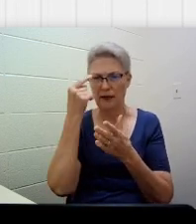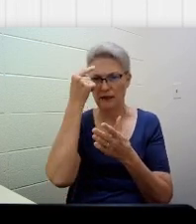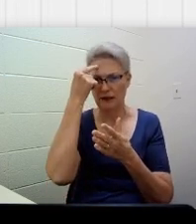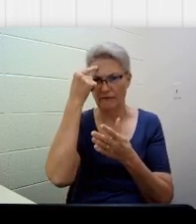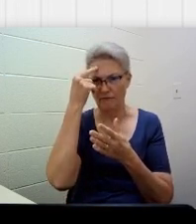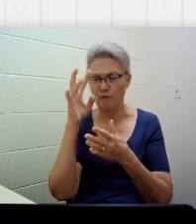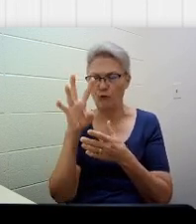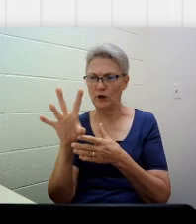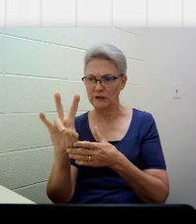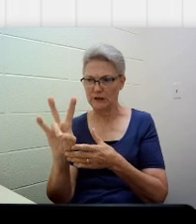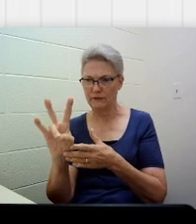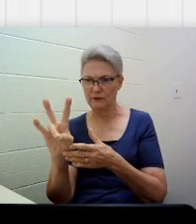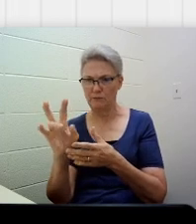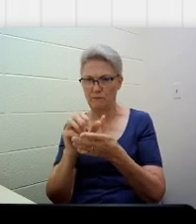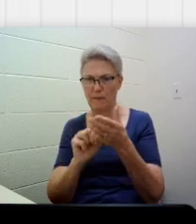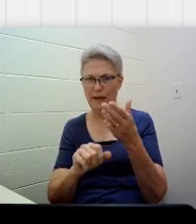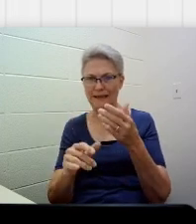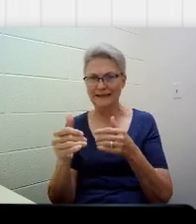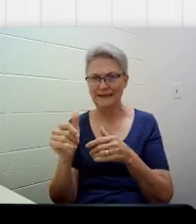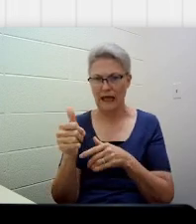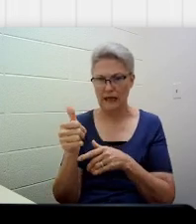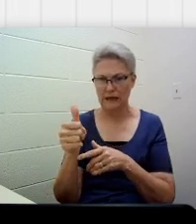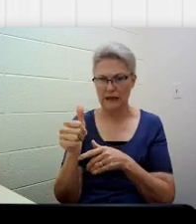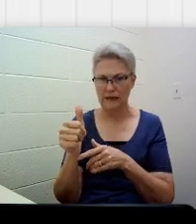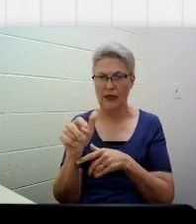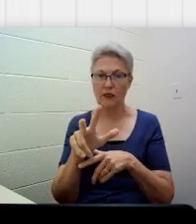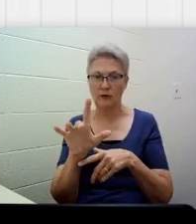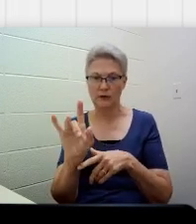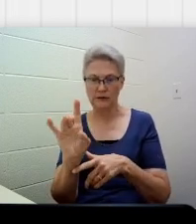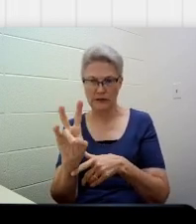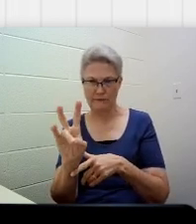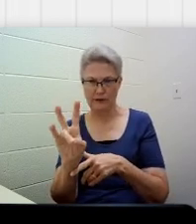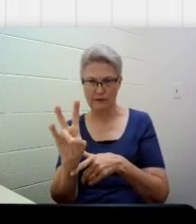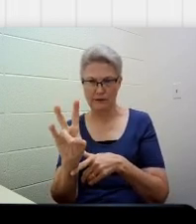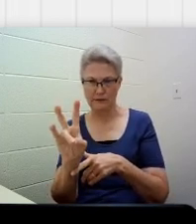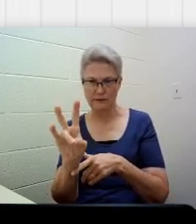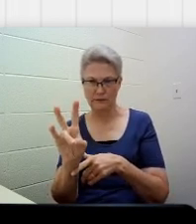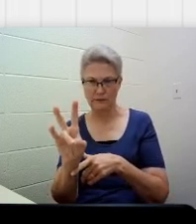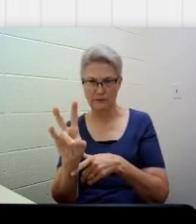So 47 minus 10 is 37.